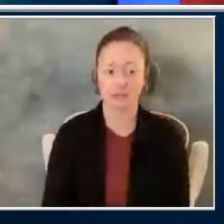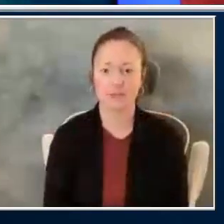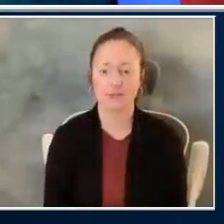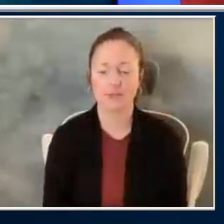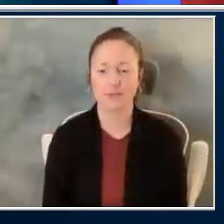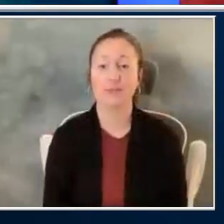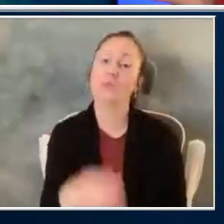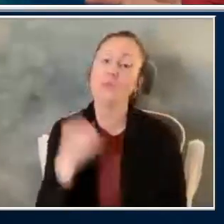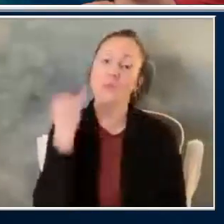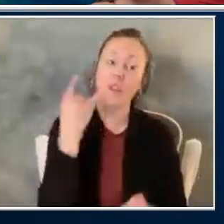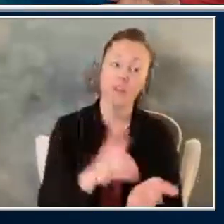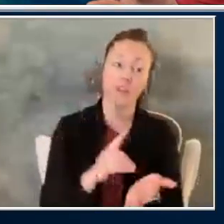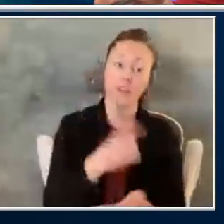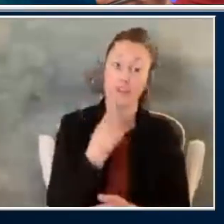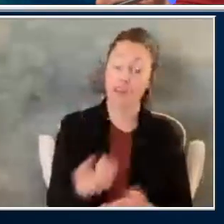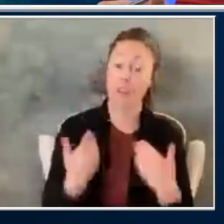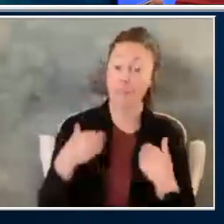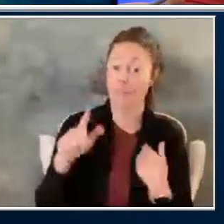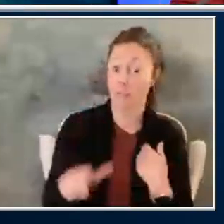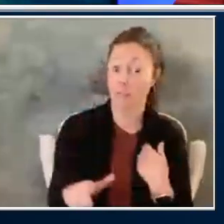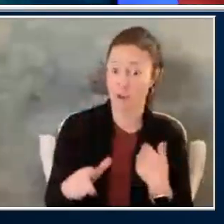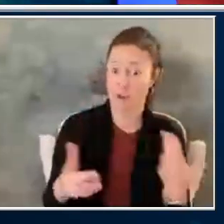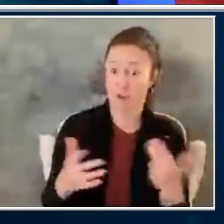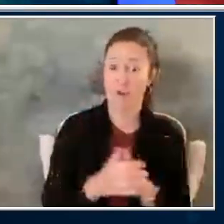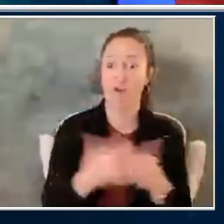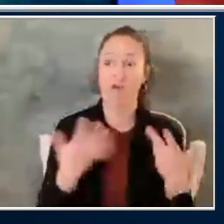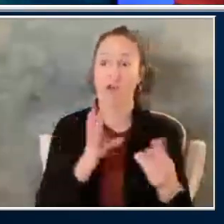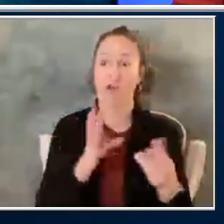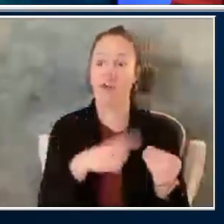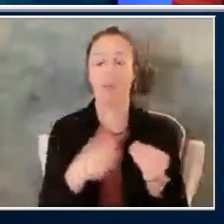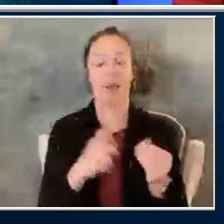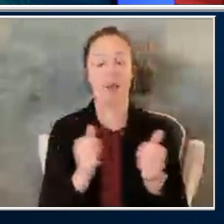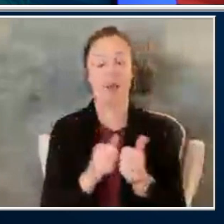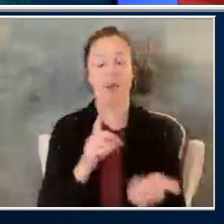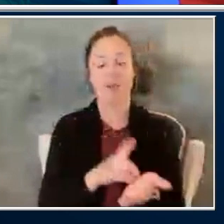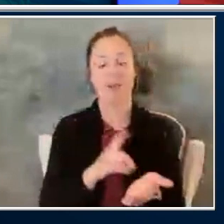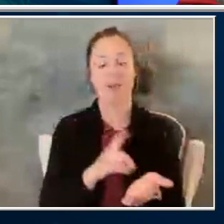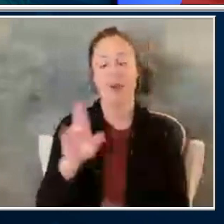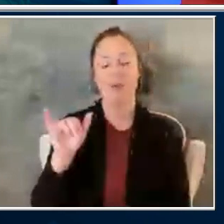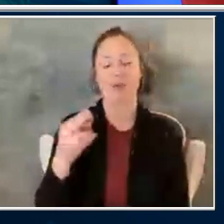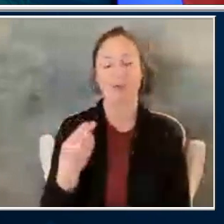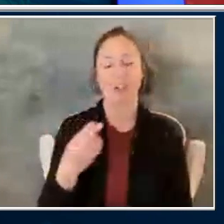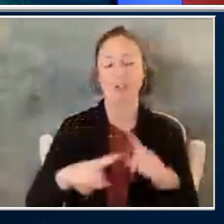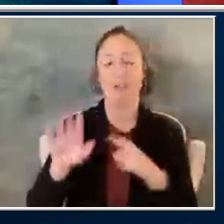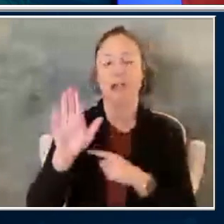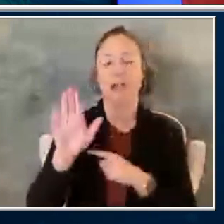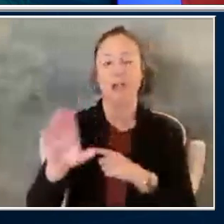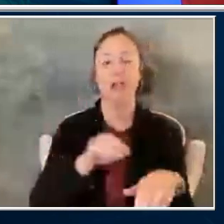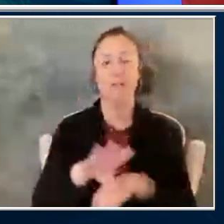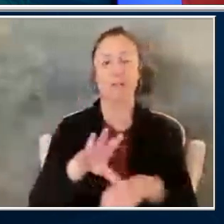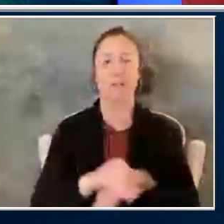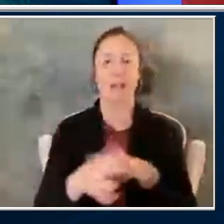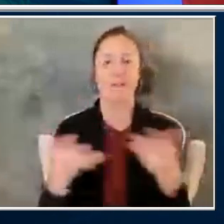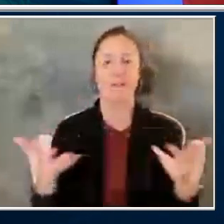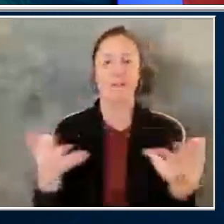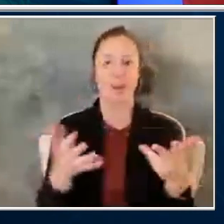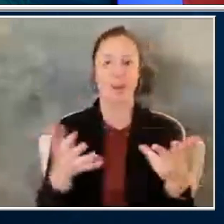bone density. So we touched on it a little bit with Dr. Kalendar-Rich, but what is your advice to help rebuild that density?